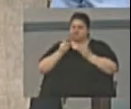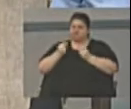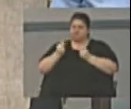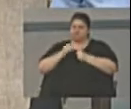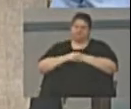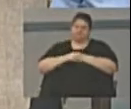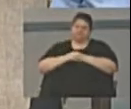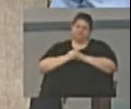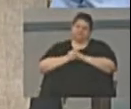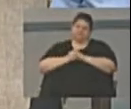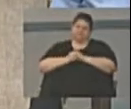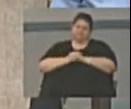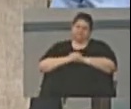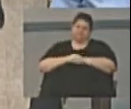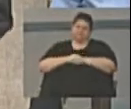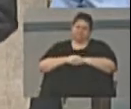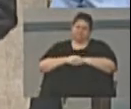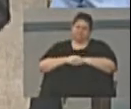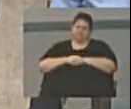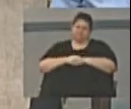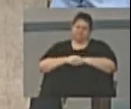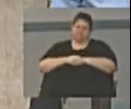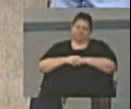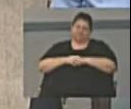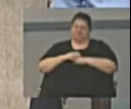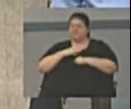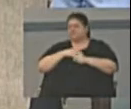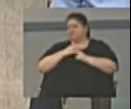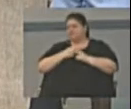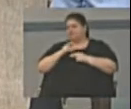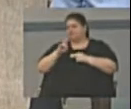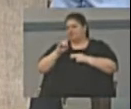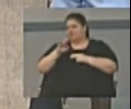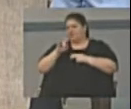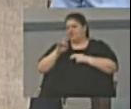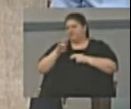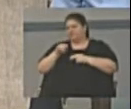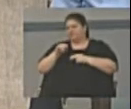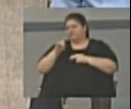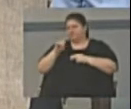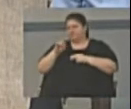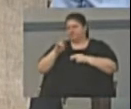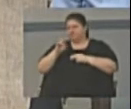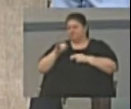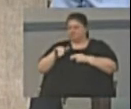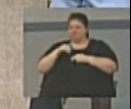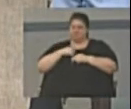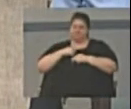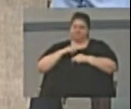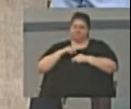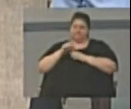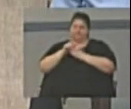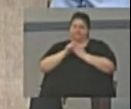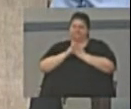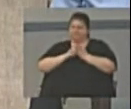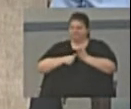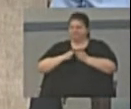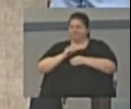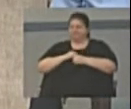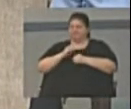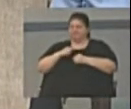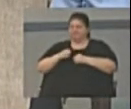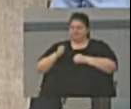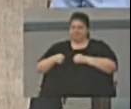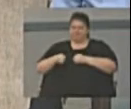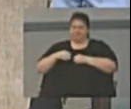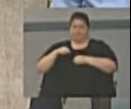State your name and address for the record, sir. My name is Robert Dory. I'm with Miles and Stockbridge, 10 Light Street, Baltimore, Maryland.